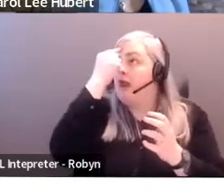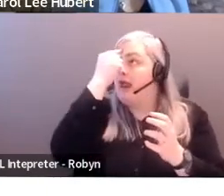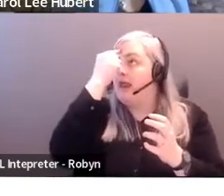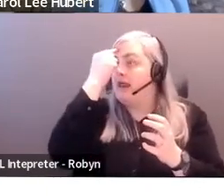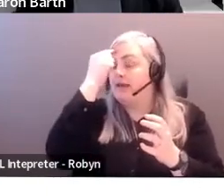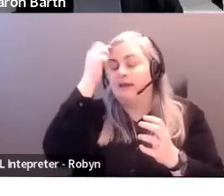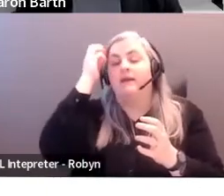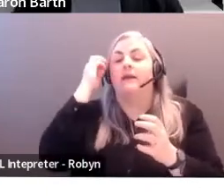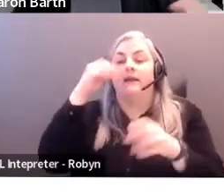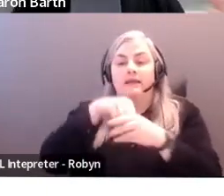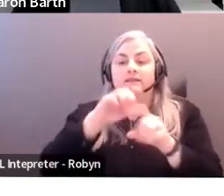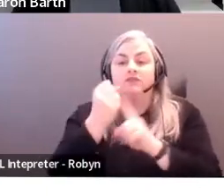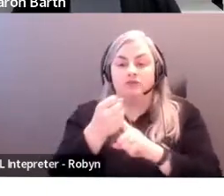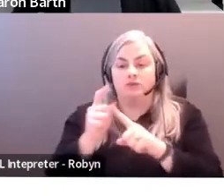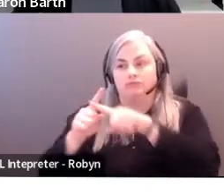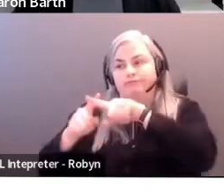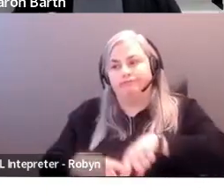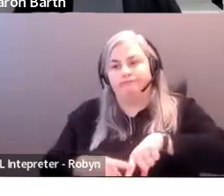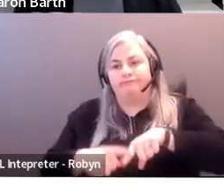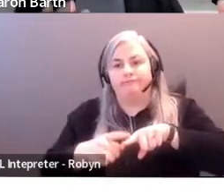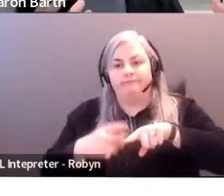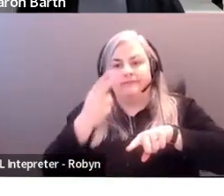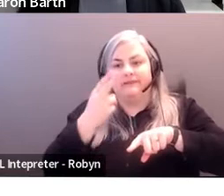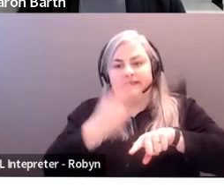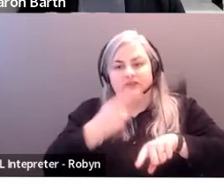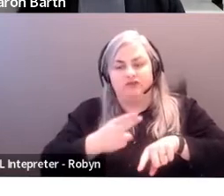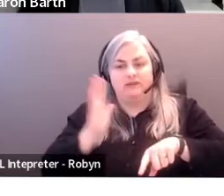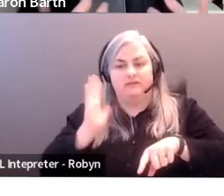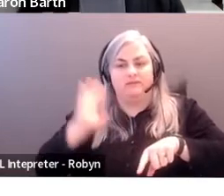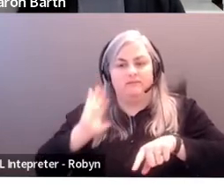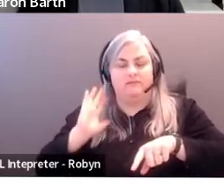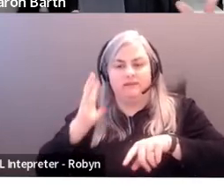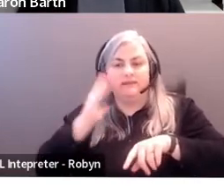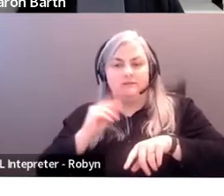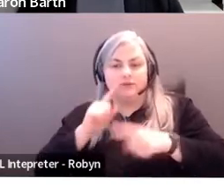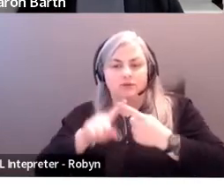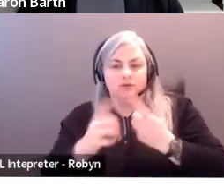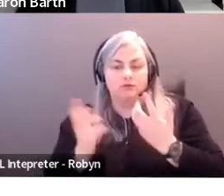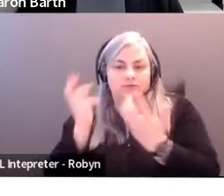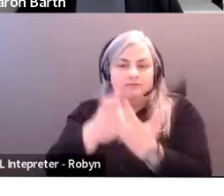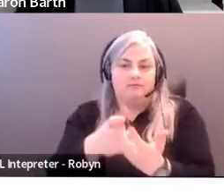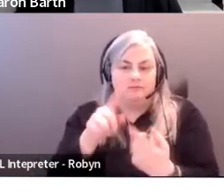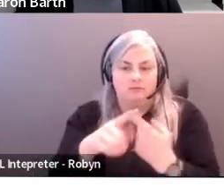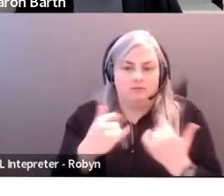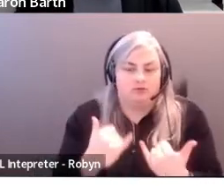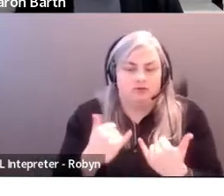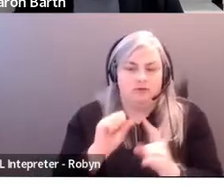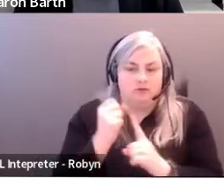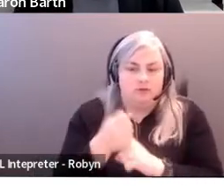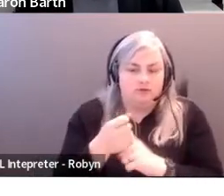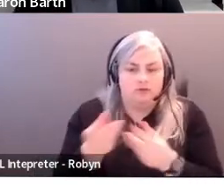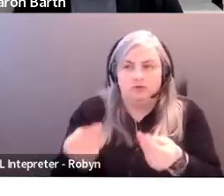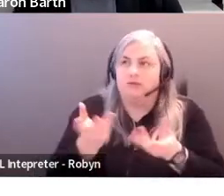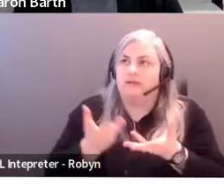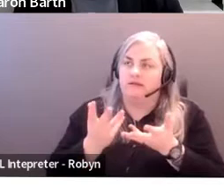in that situation, it relies on past experiences to match with our current situation and tries to give us a very